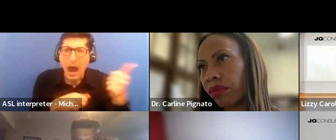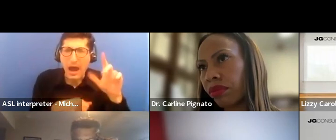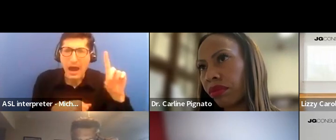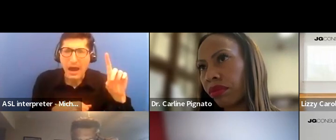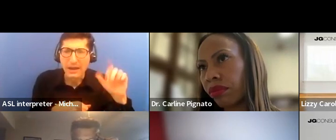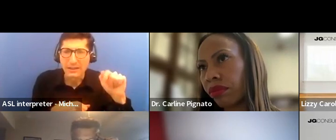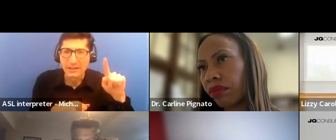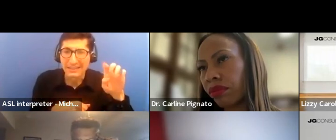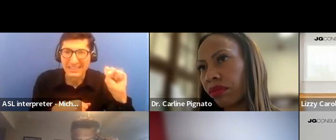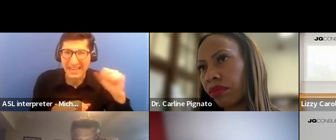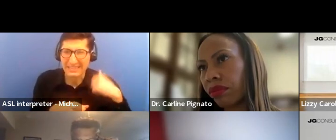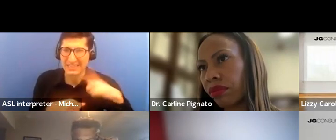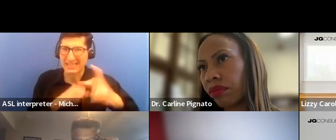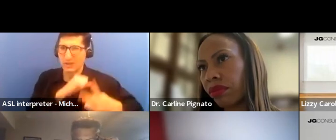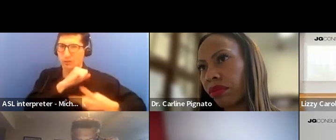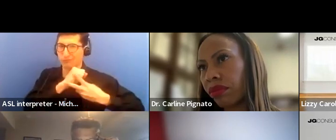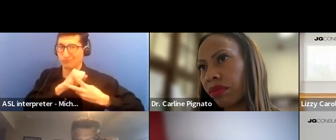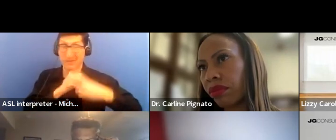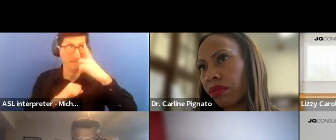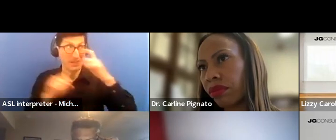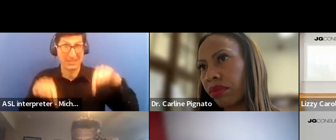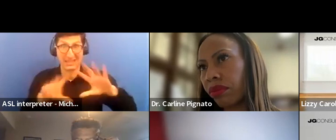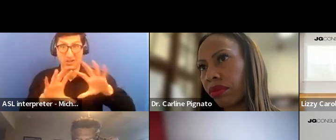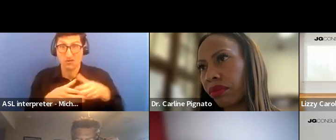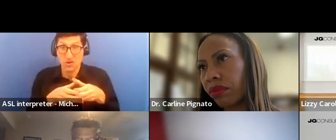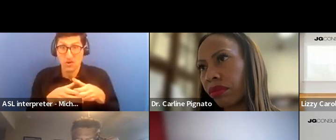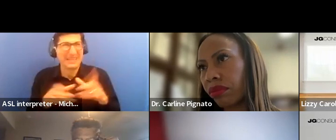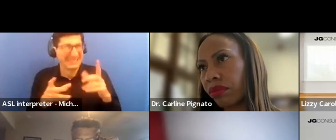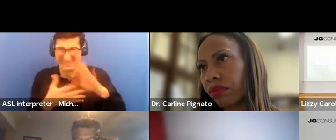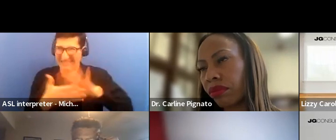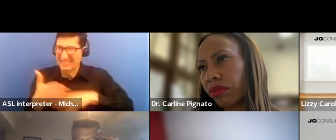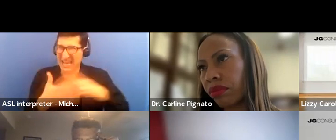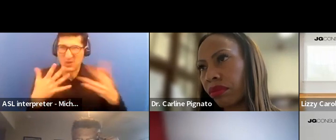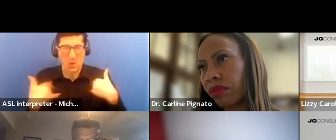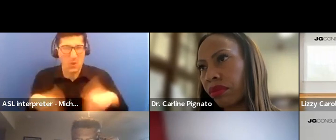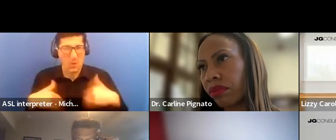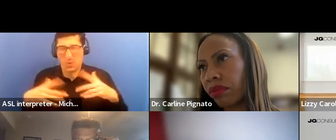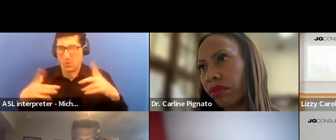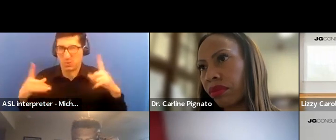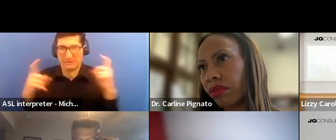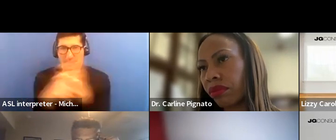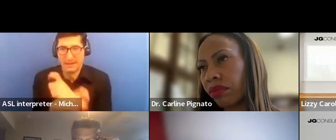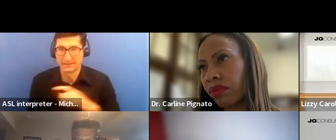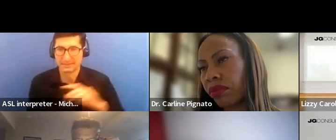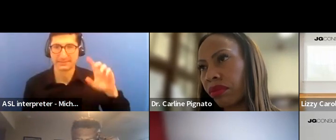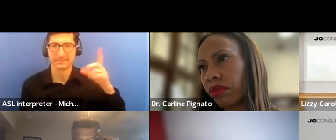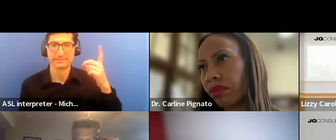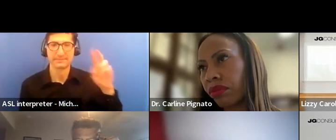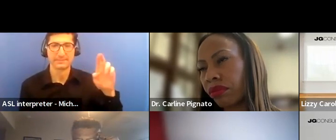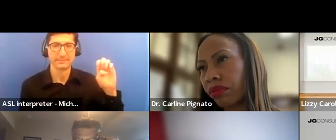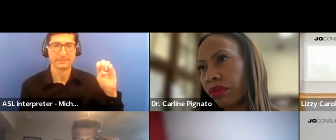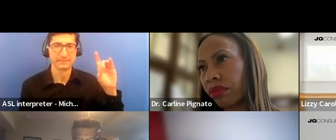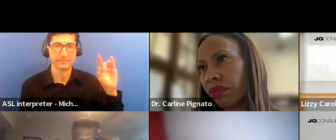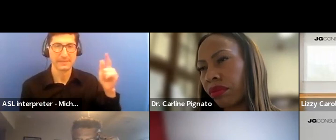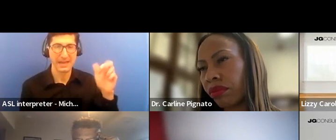Because I do think, especially for this group, scheduling is really hard. There are. I think there are 2 sets of dates that we need to hold. We need to hold a set